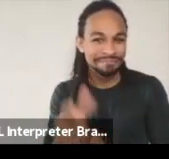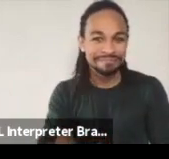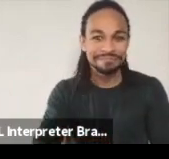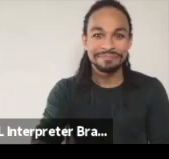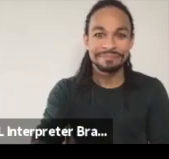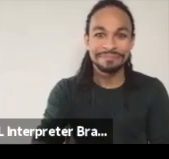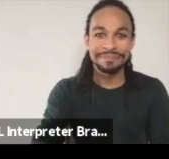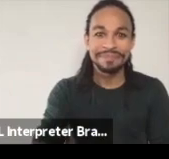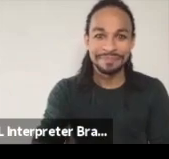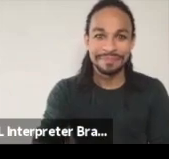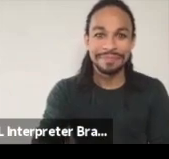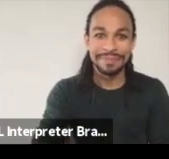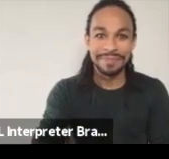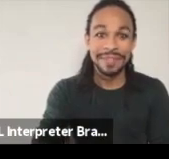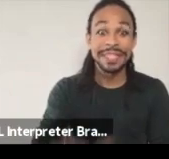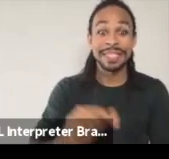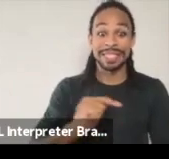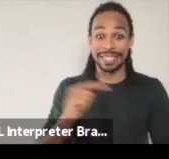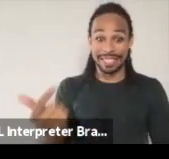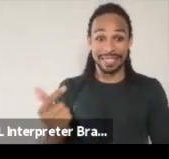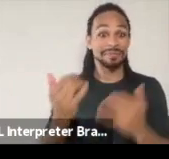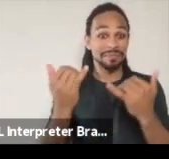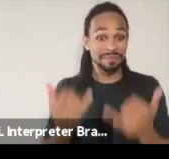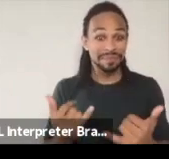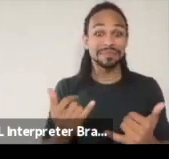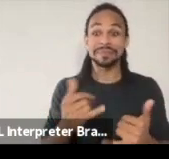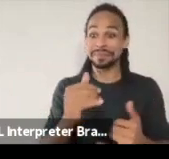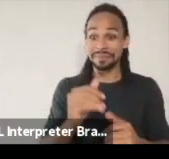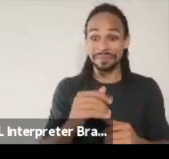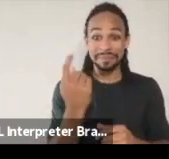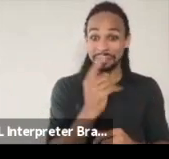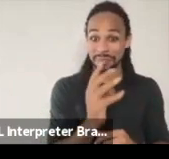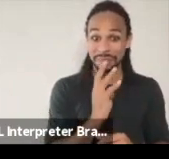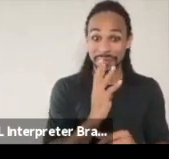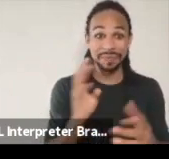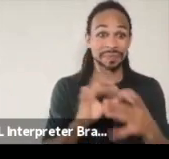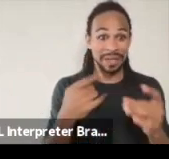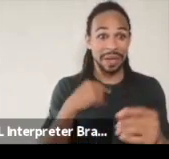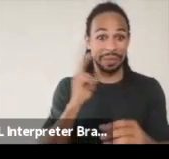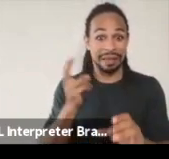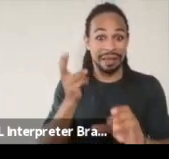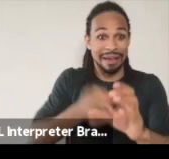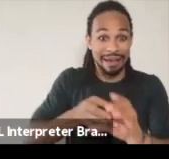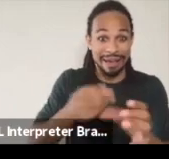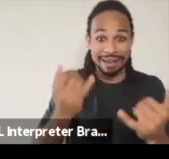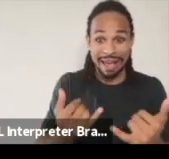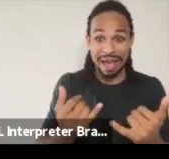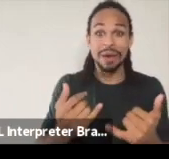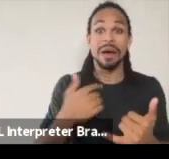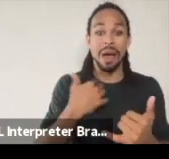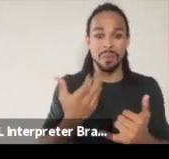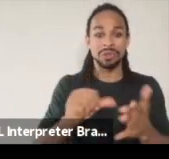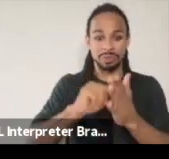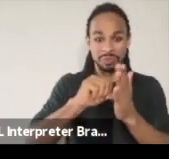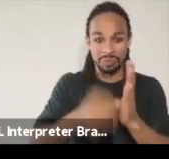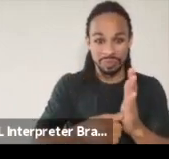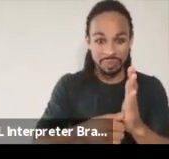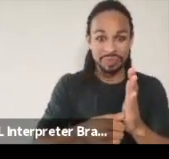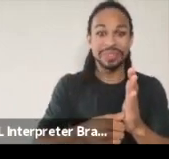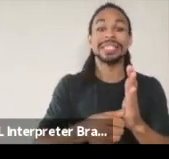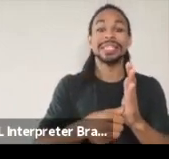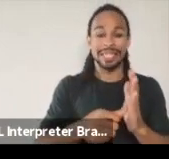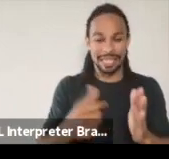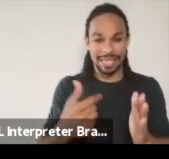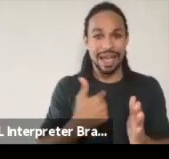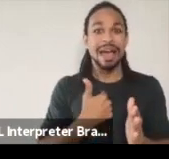Thanks, Alicia, and I will jump in here. I do want to just reiterate, I was looking at the chat box.